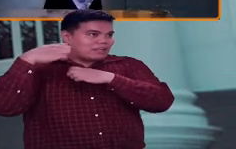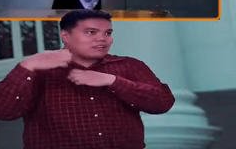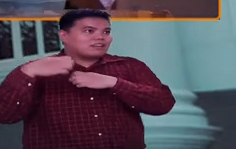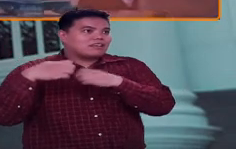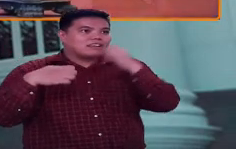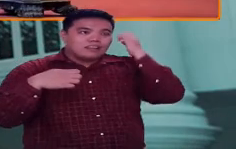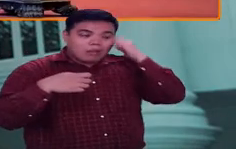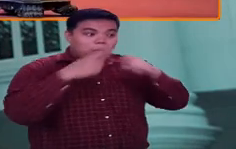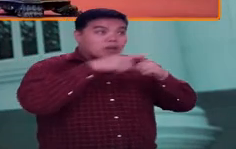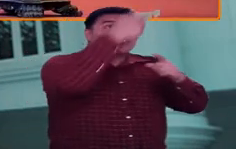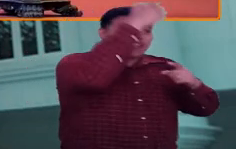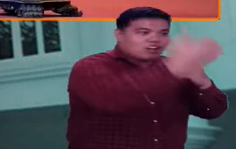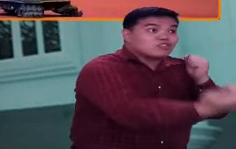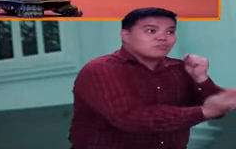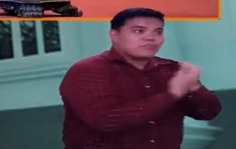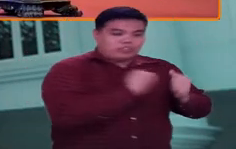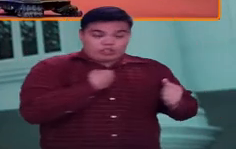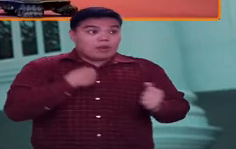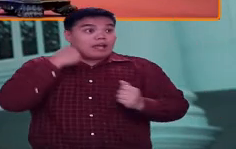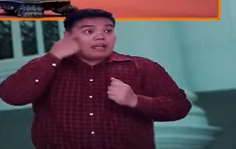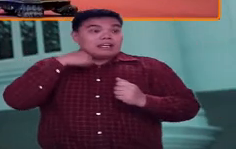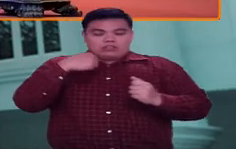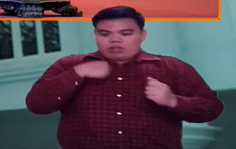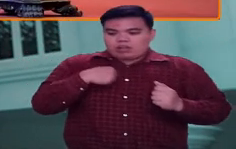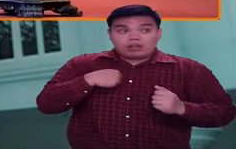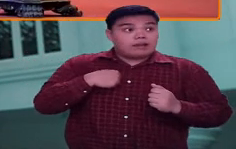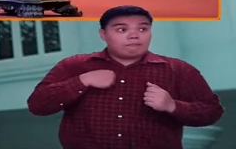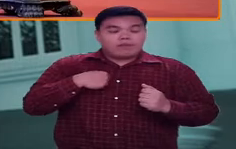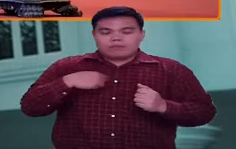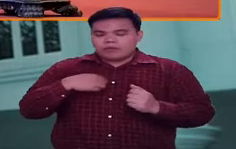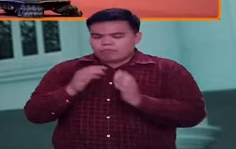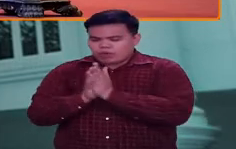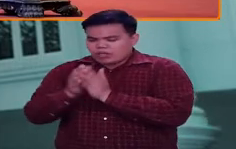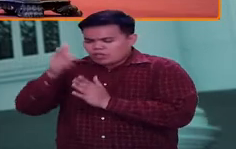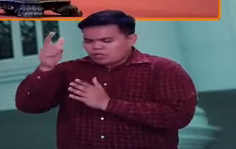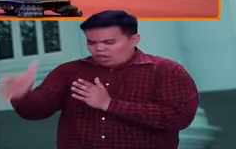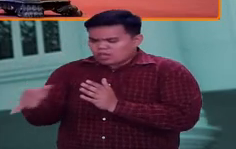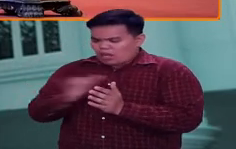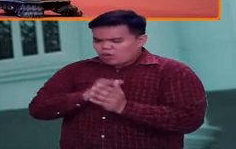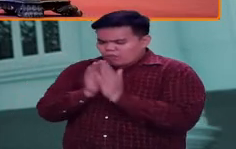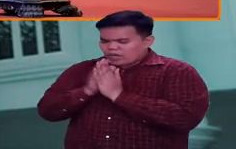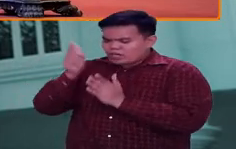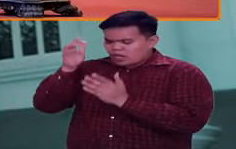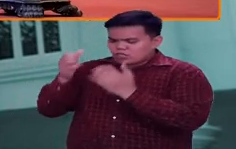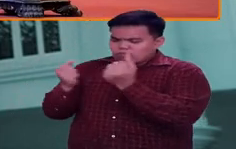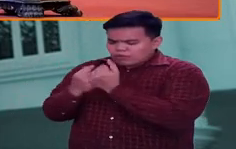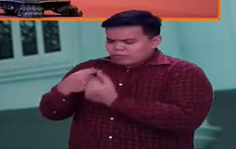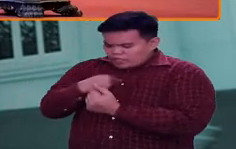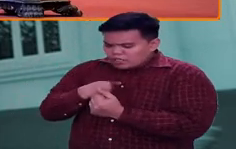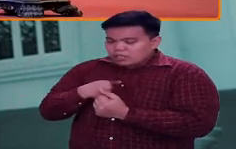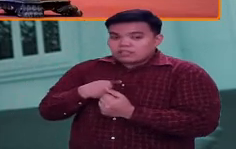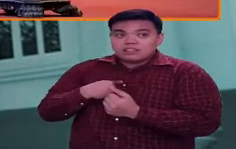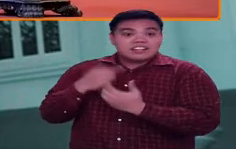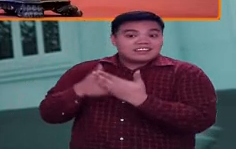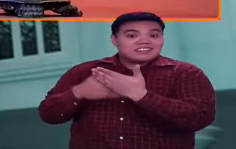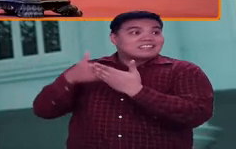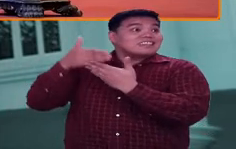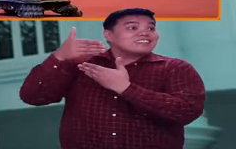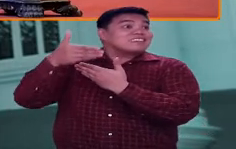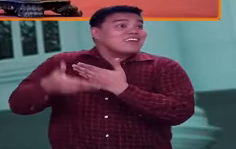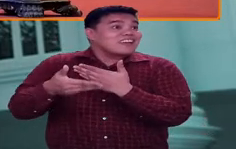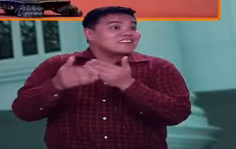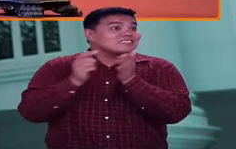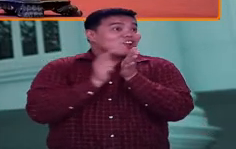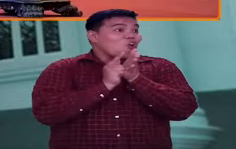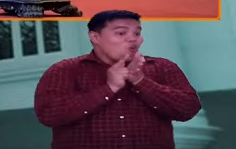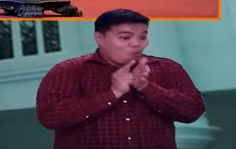the missions conference, and he promised to give a certain amount for missions that year. The next week, he